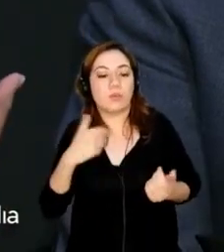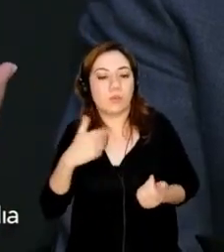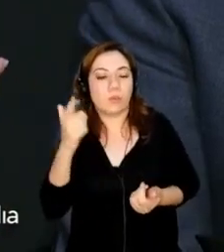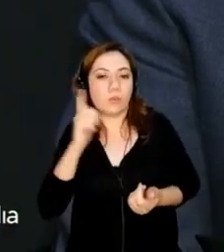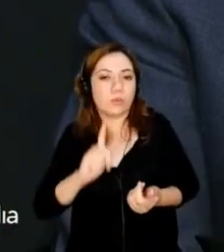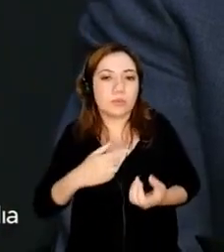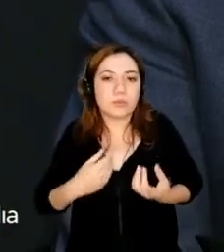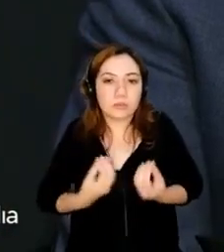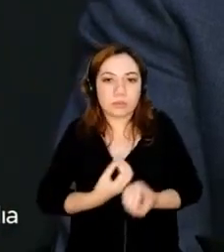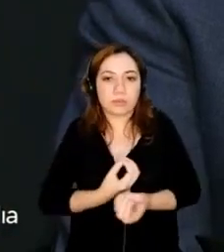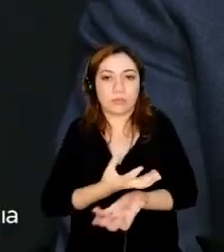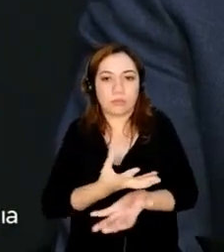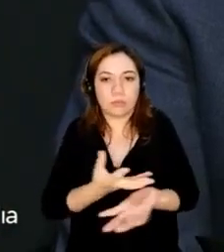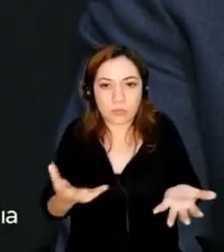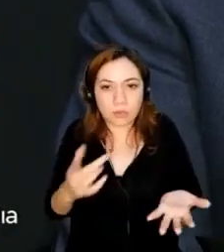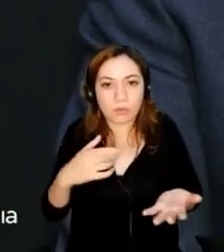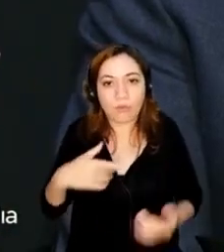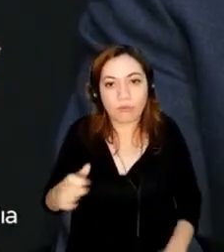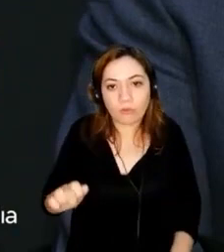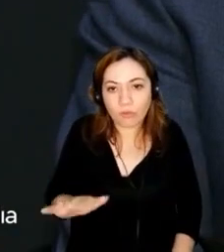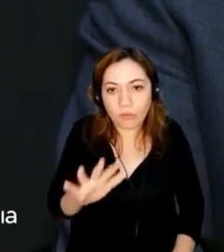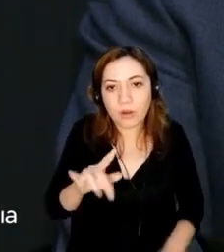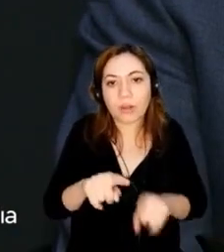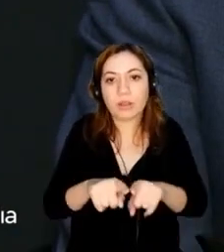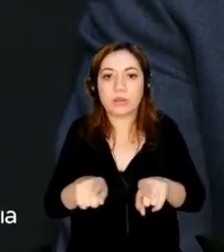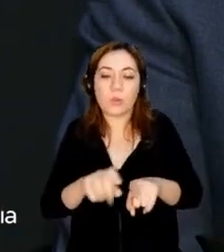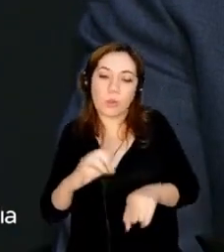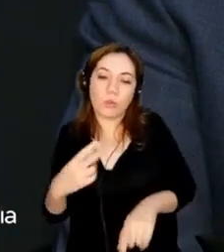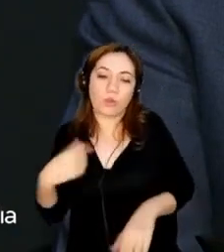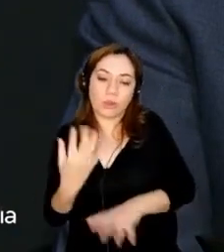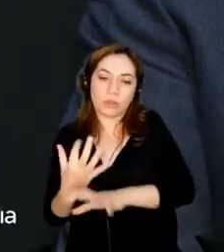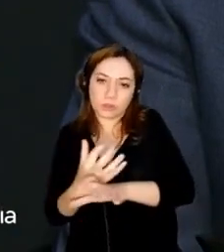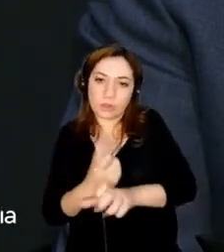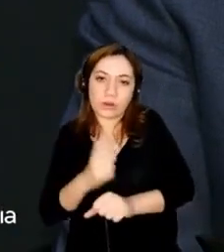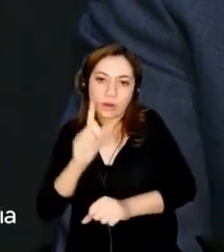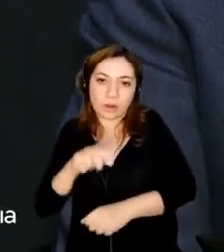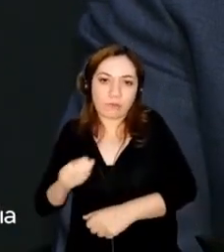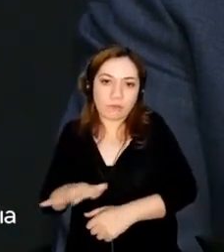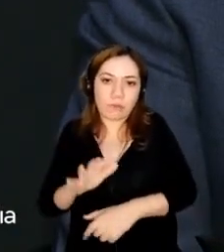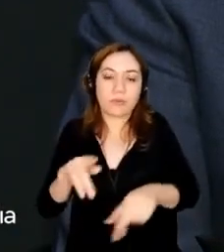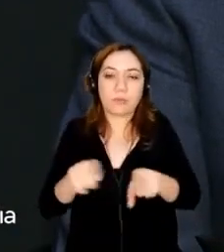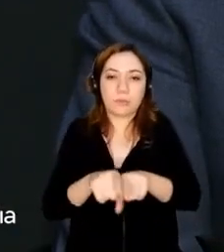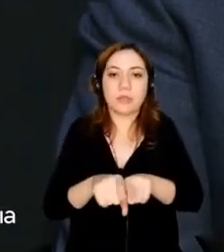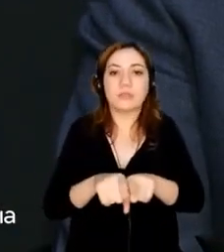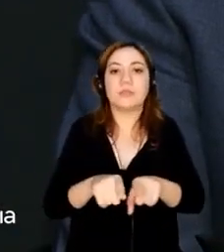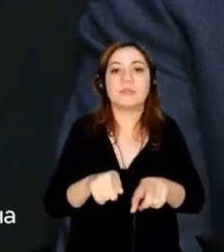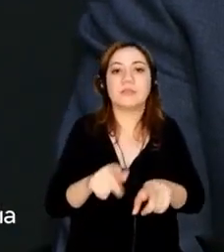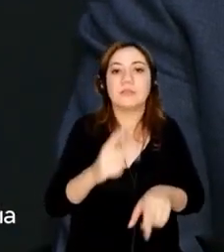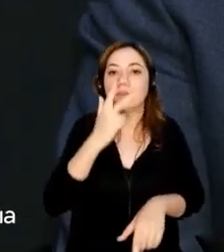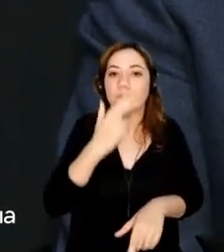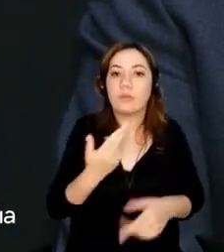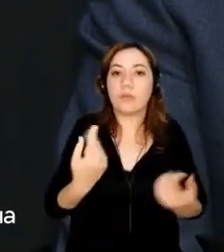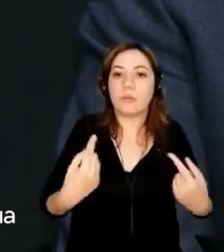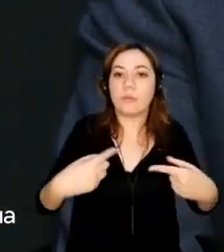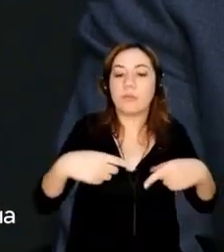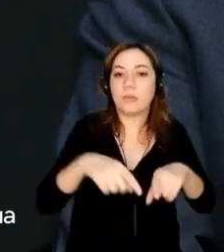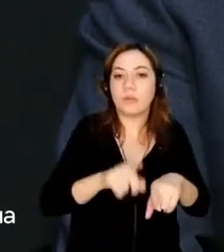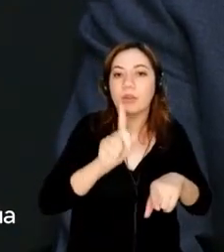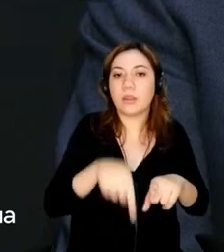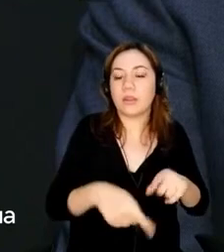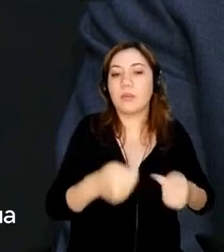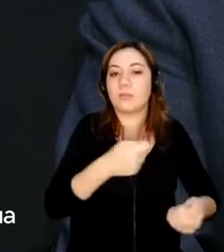what we estimate that value to be, but to actually partner with the business leader. I mentioned one earlier with our customer engagement